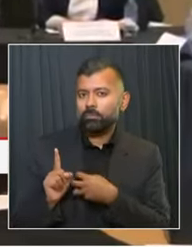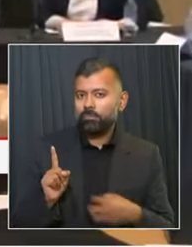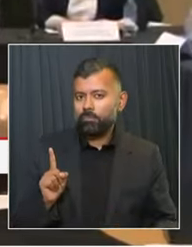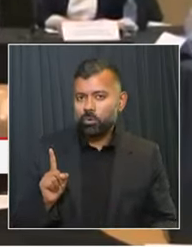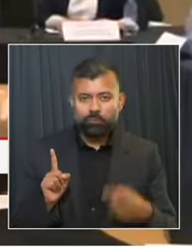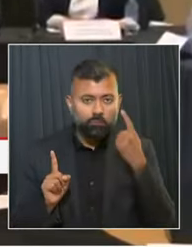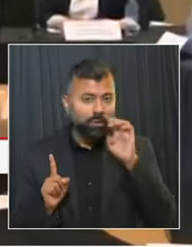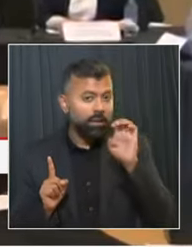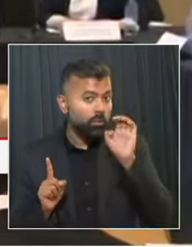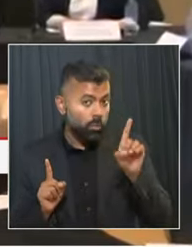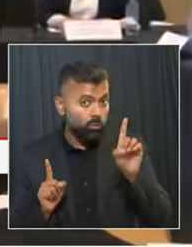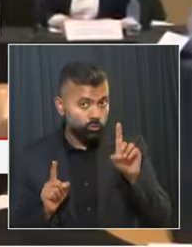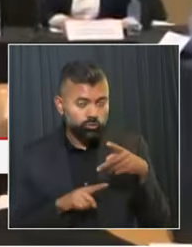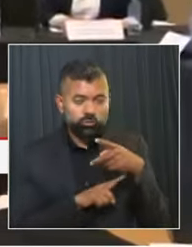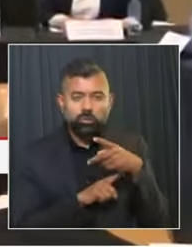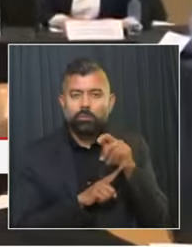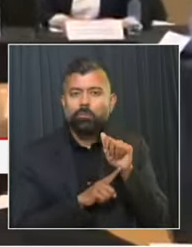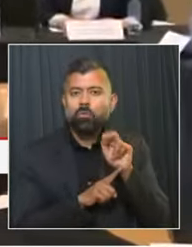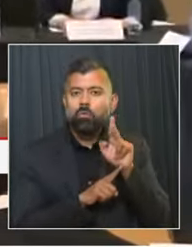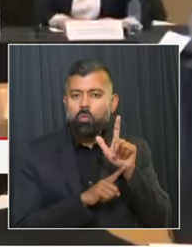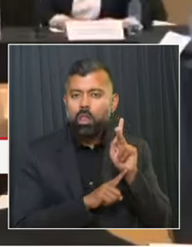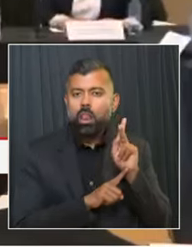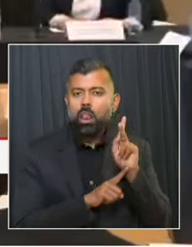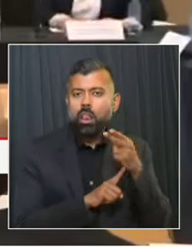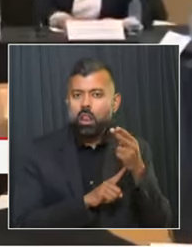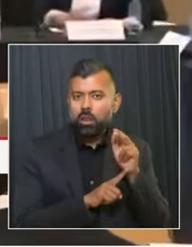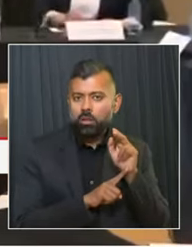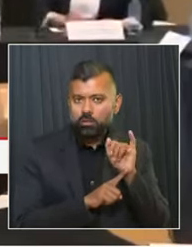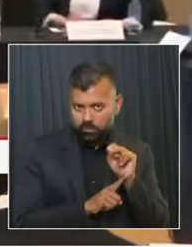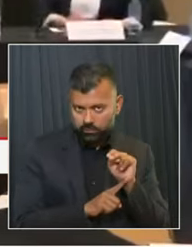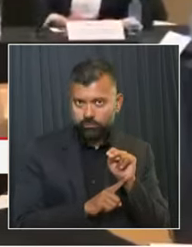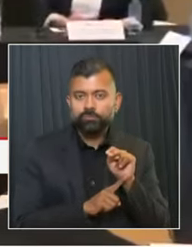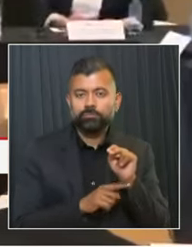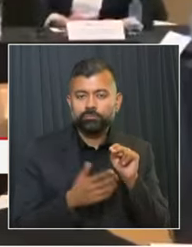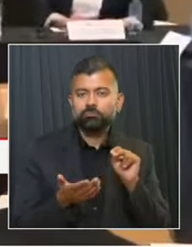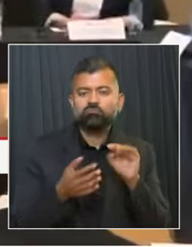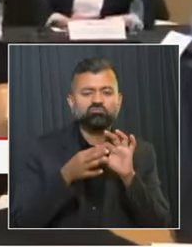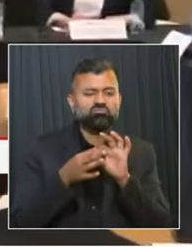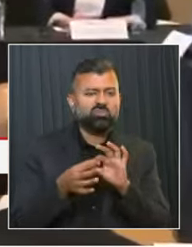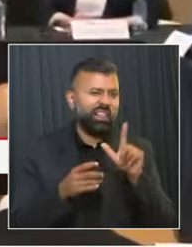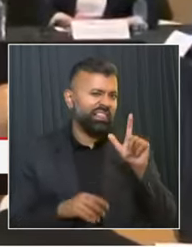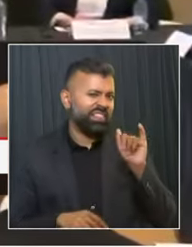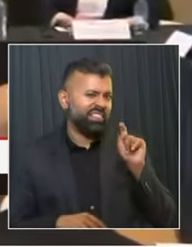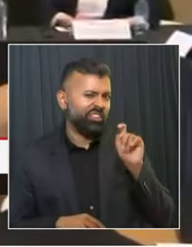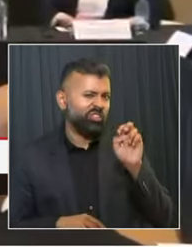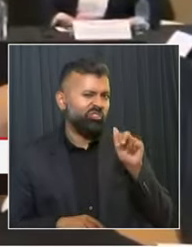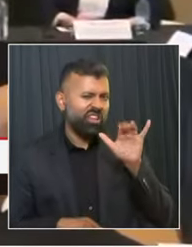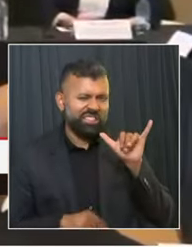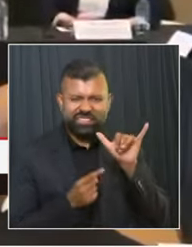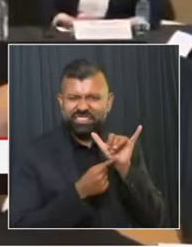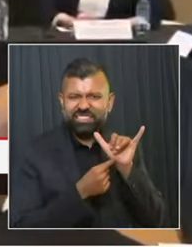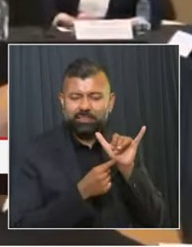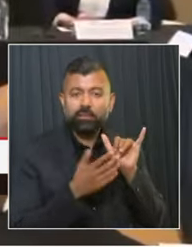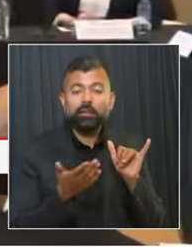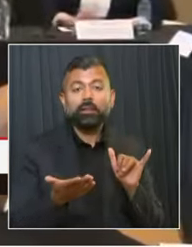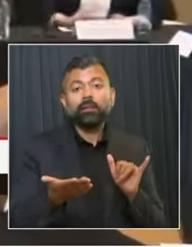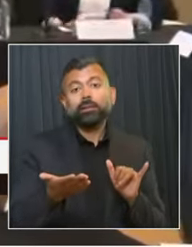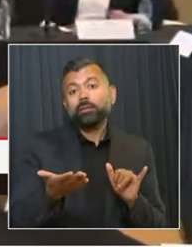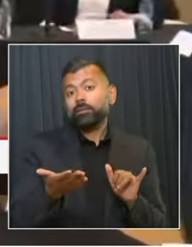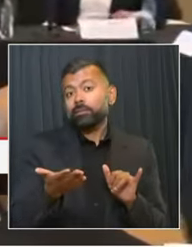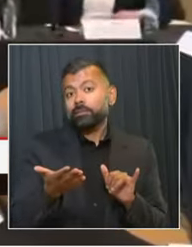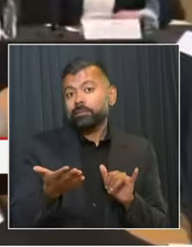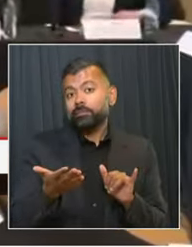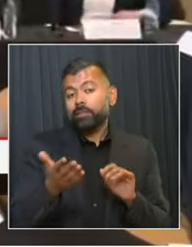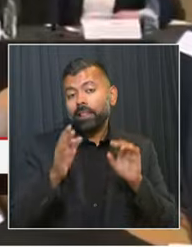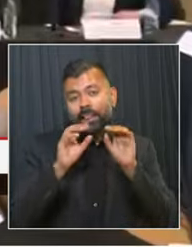share your feeling of the incredible importance of literacy. I mean, clearly literacy starts in the following ways. We know that our fundamental investments in